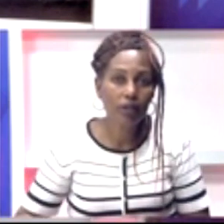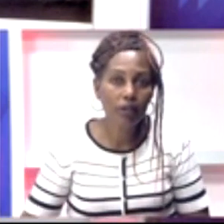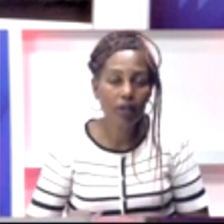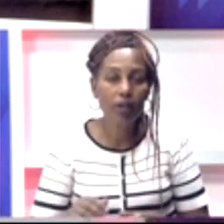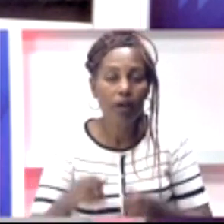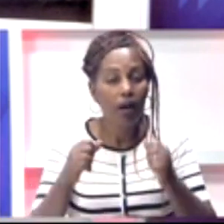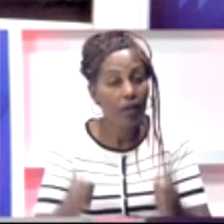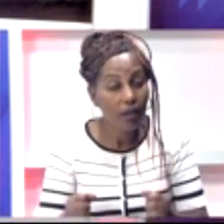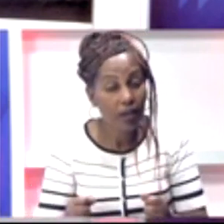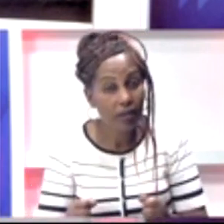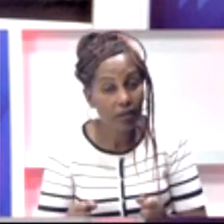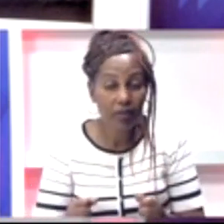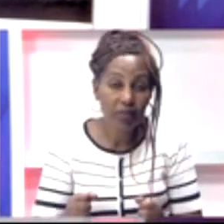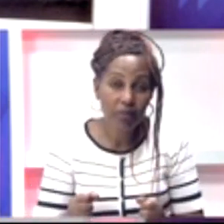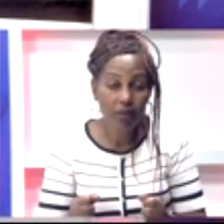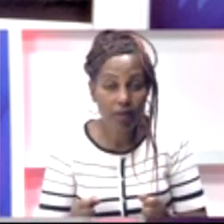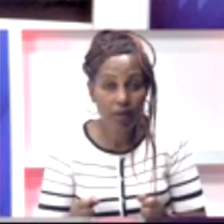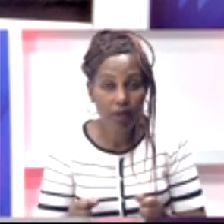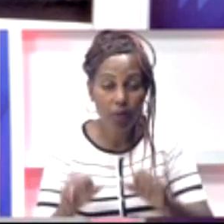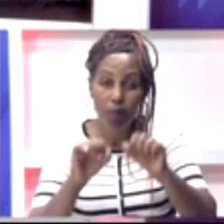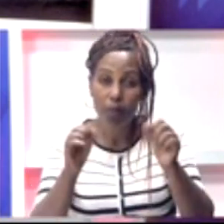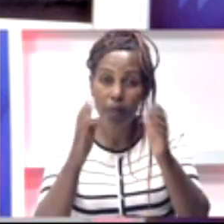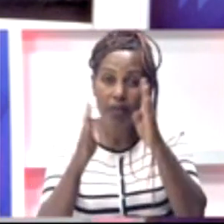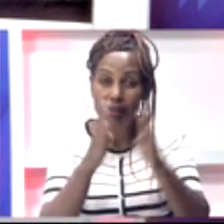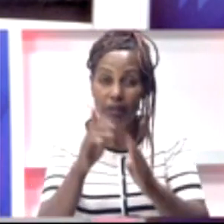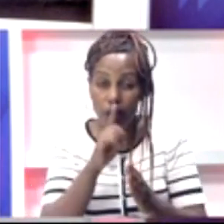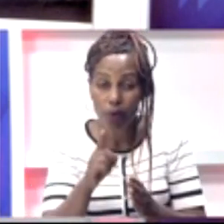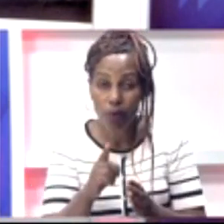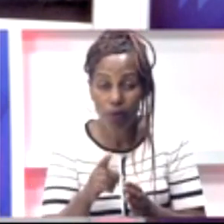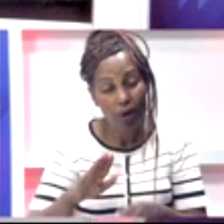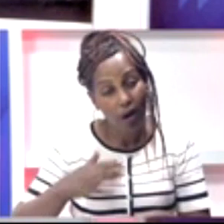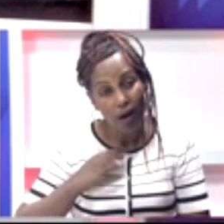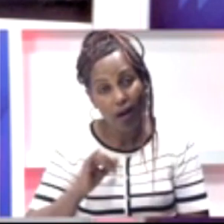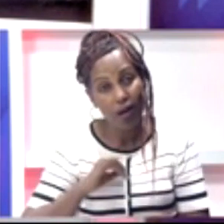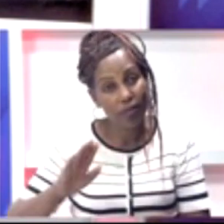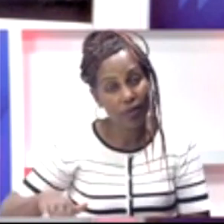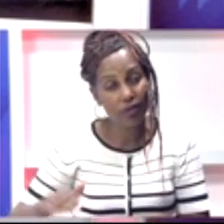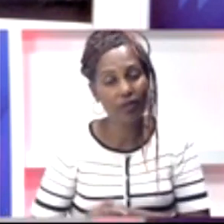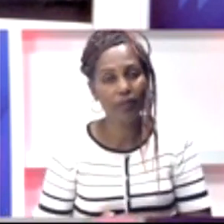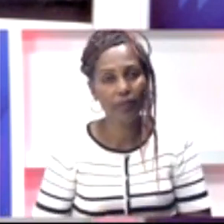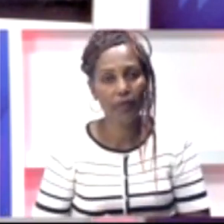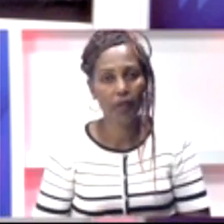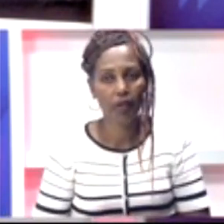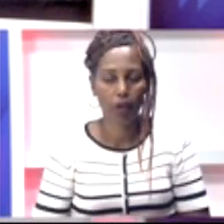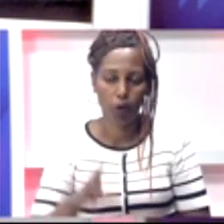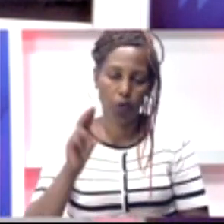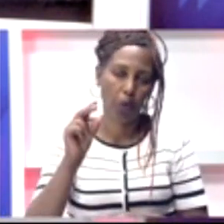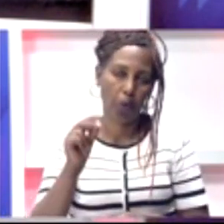I'm late. Can I get a bus now? The answer is no, I'm not sure.